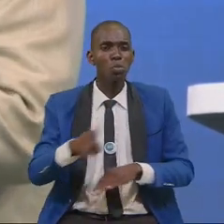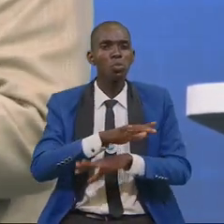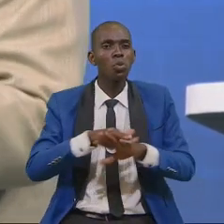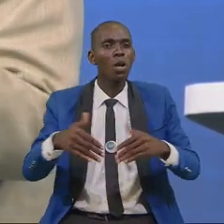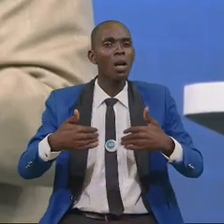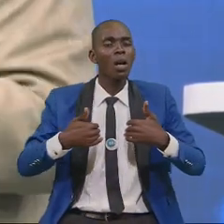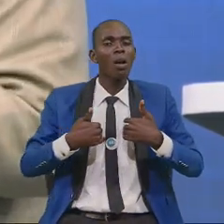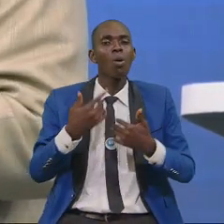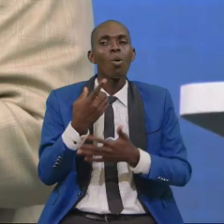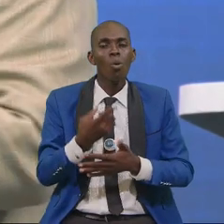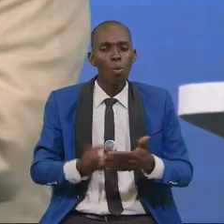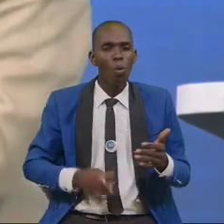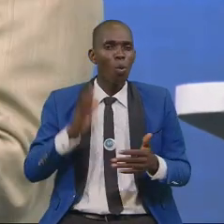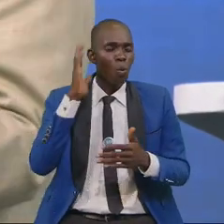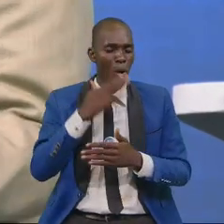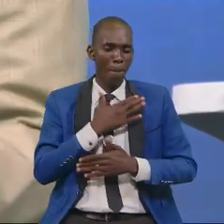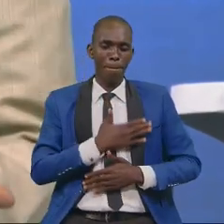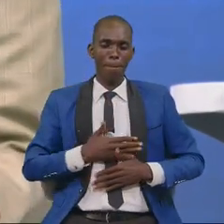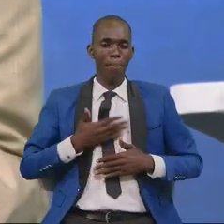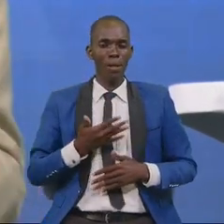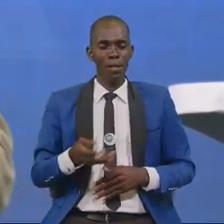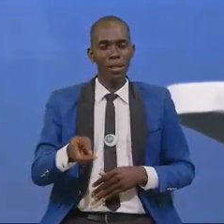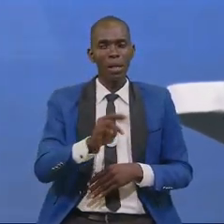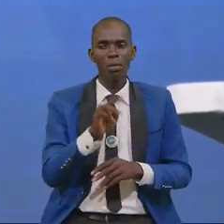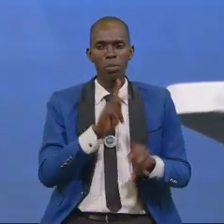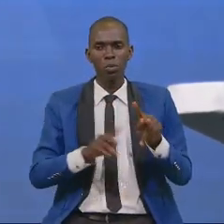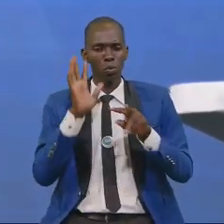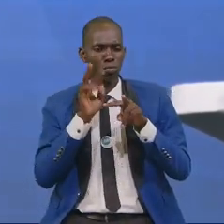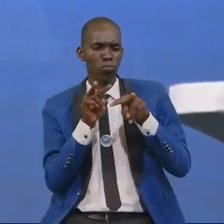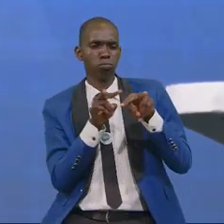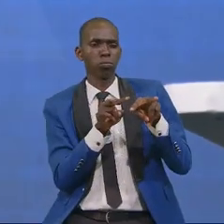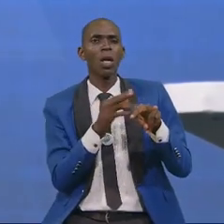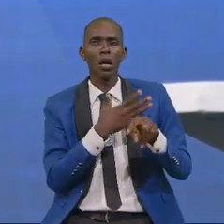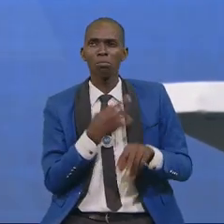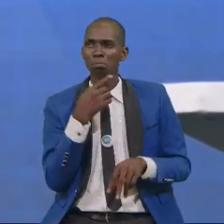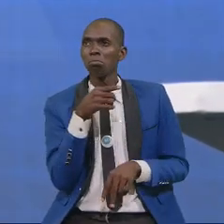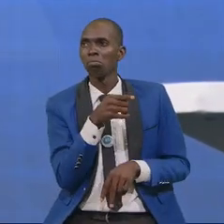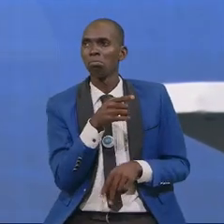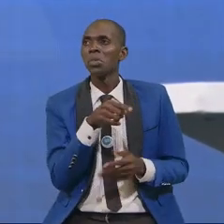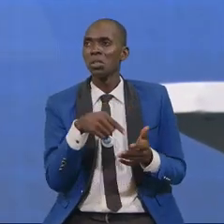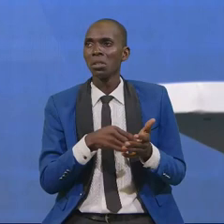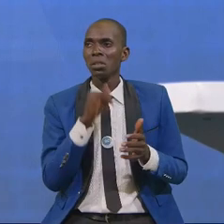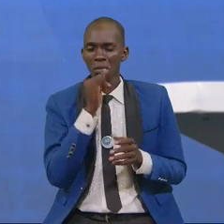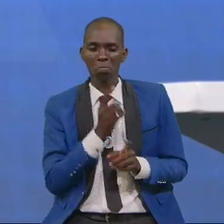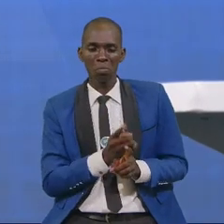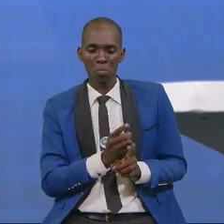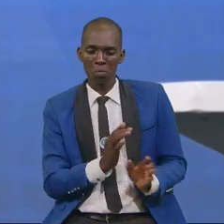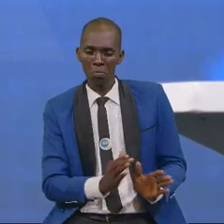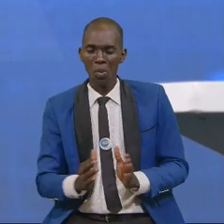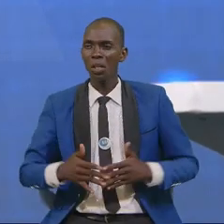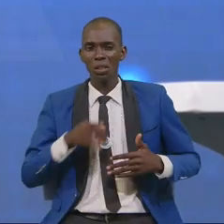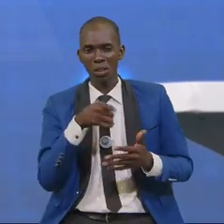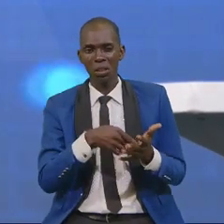what will please them, and people will look at and they will say, this is an orderly life, this is a good